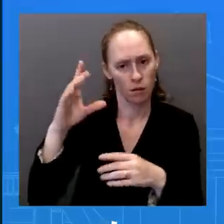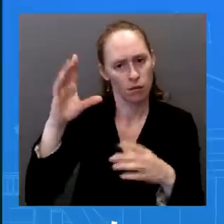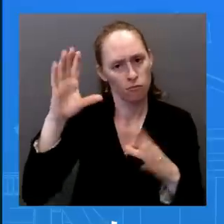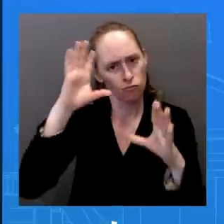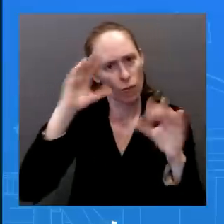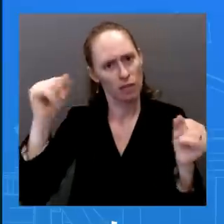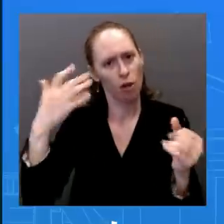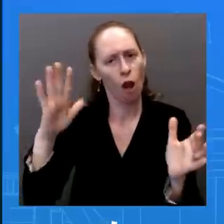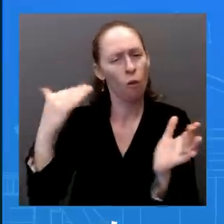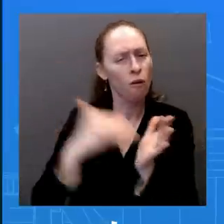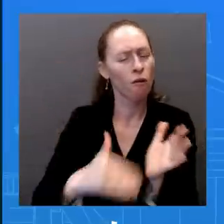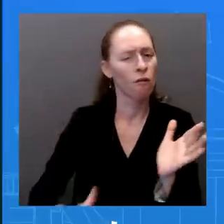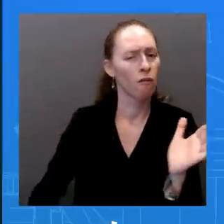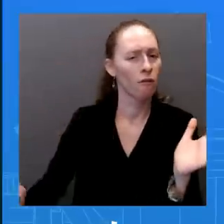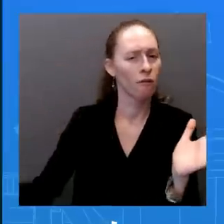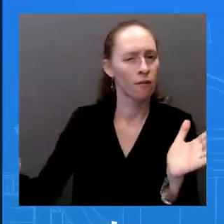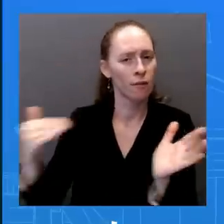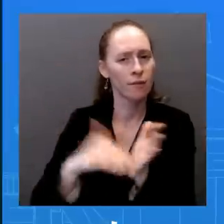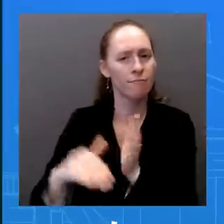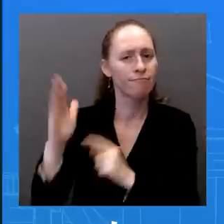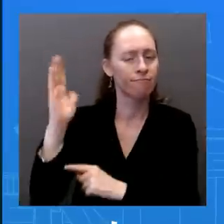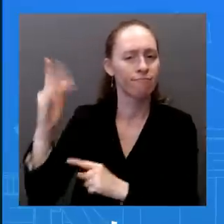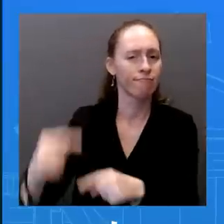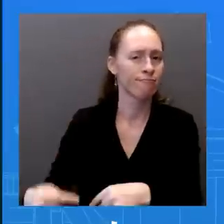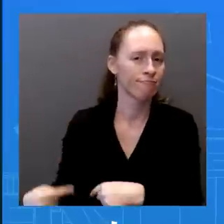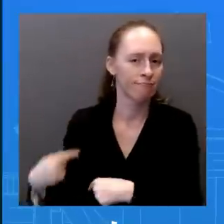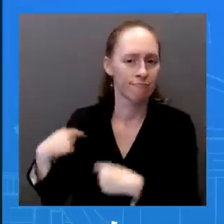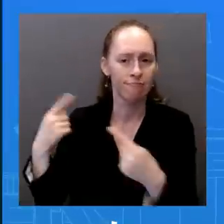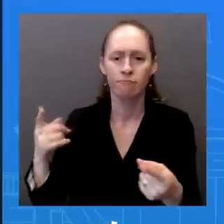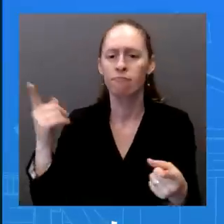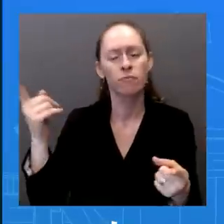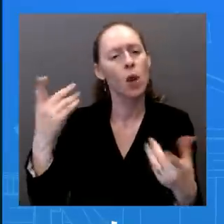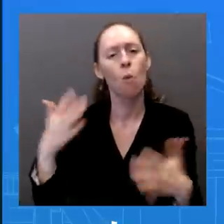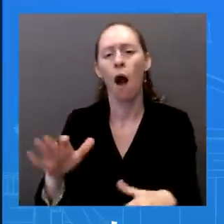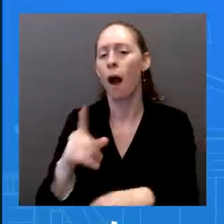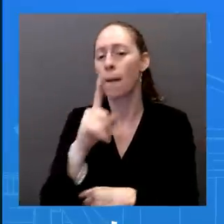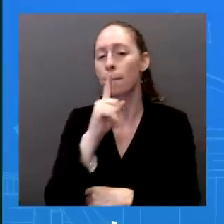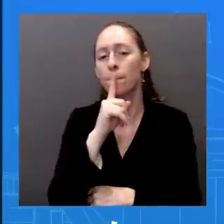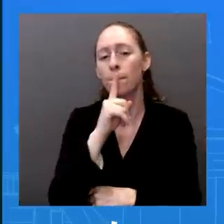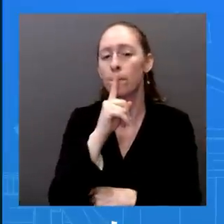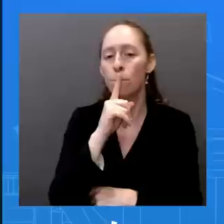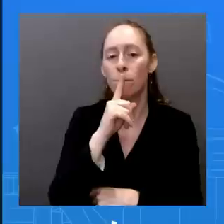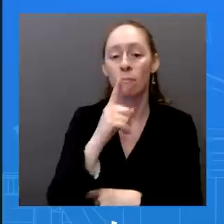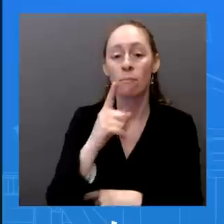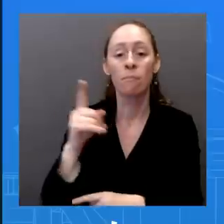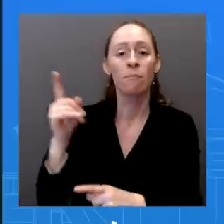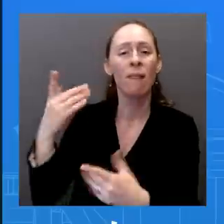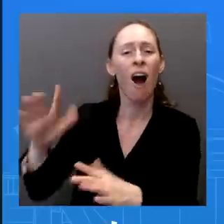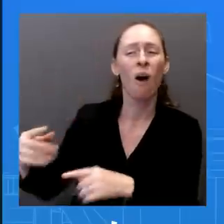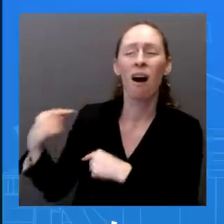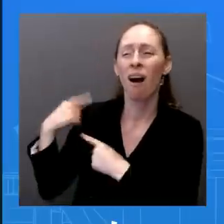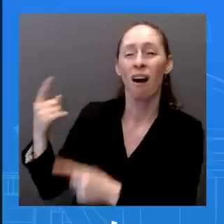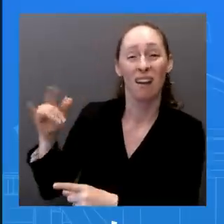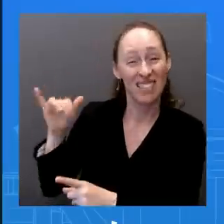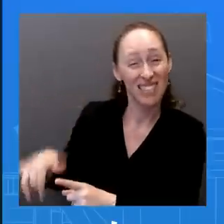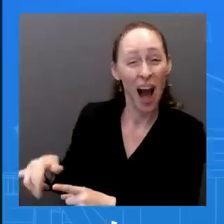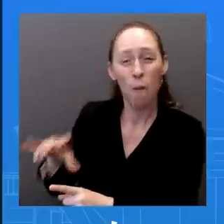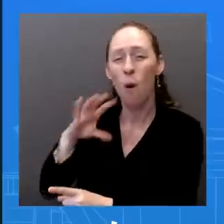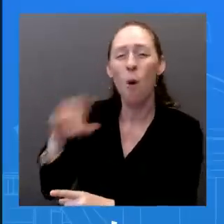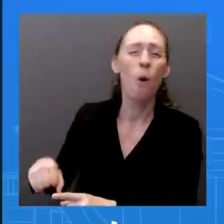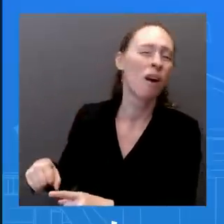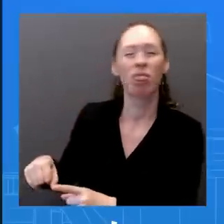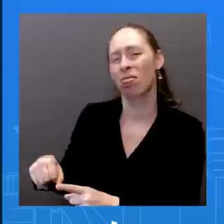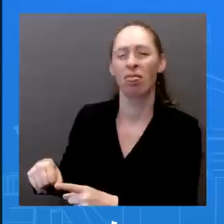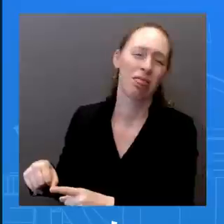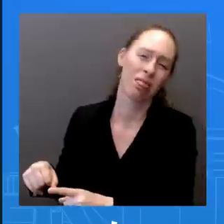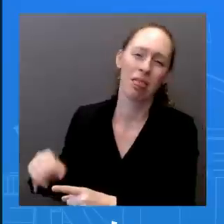move beyond the old model of an FTA to a model that is actually more geared to today's economic realities and to the lessons of the last 30